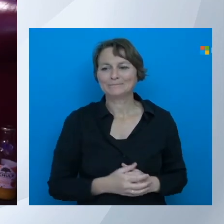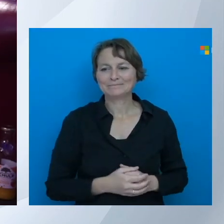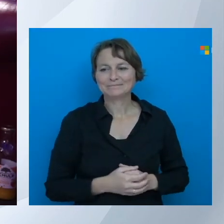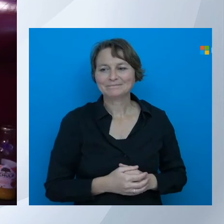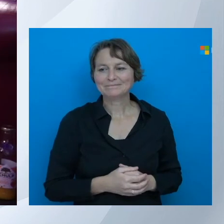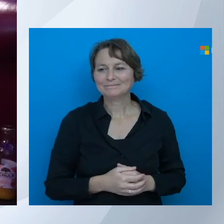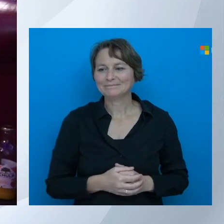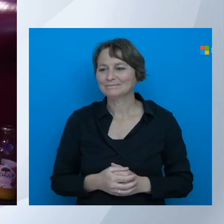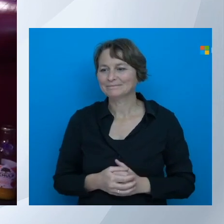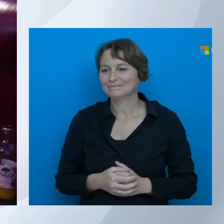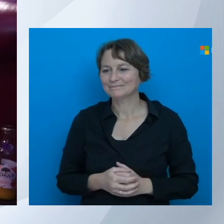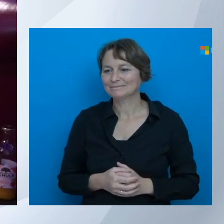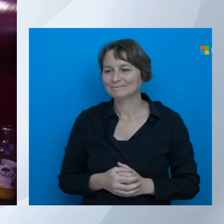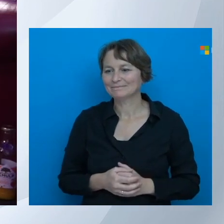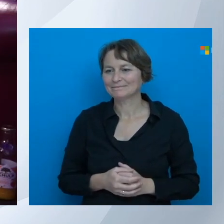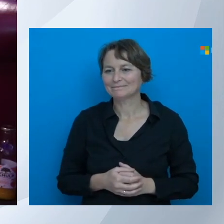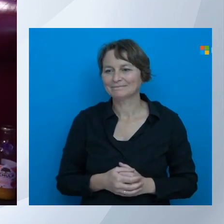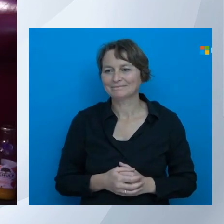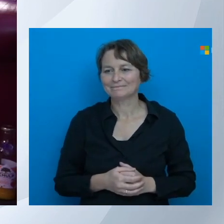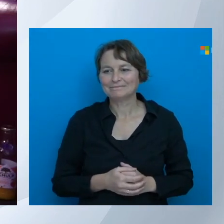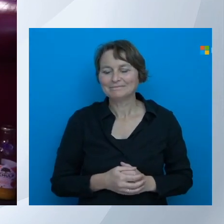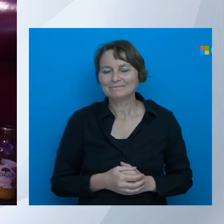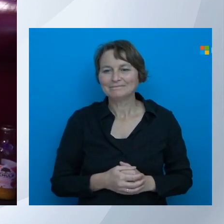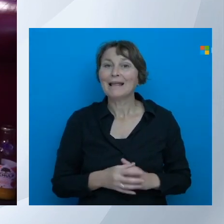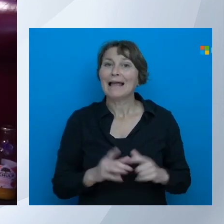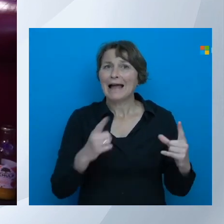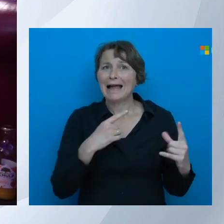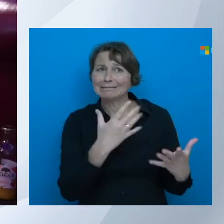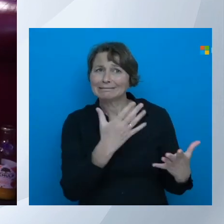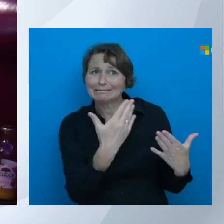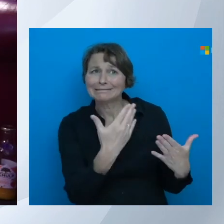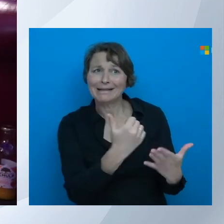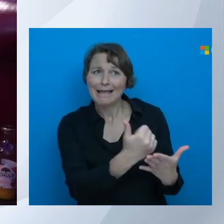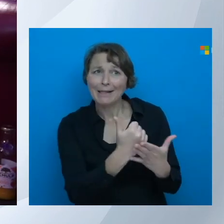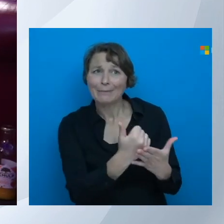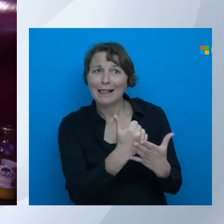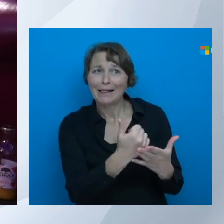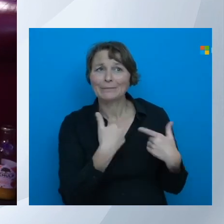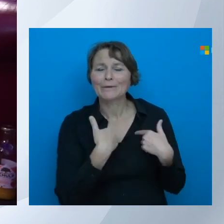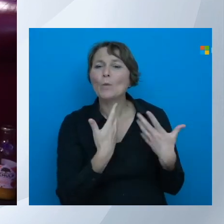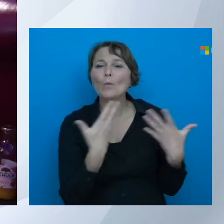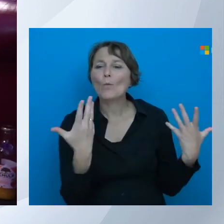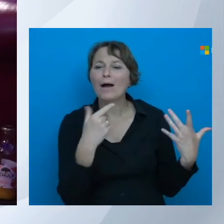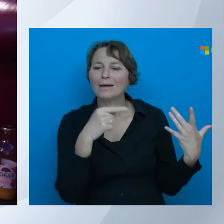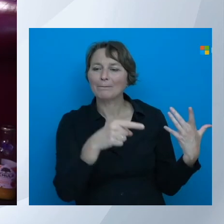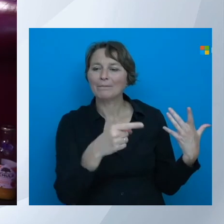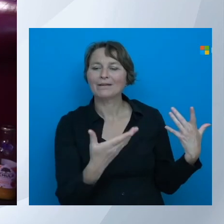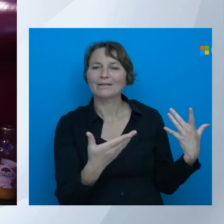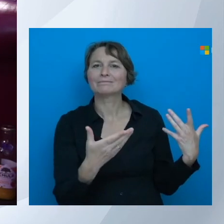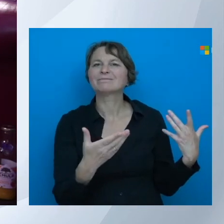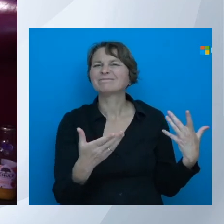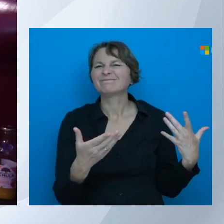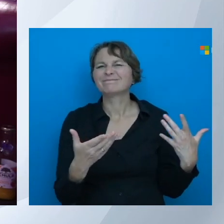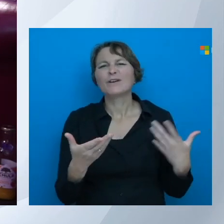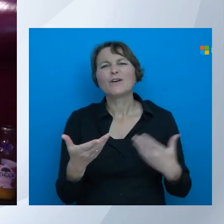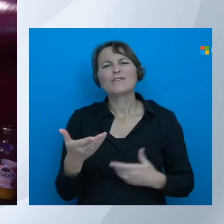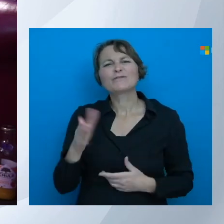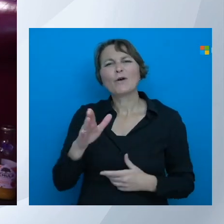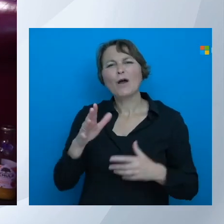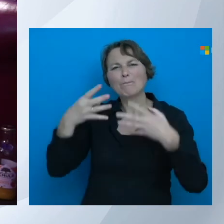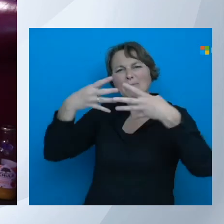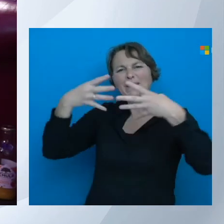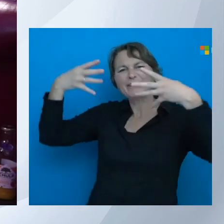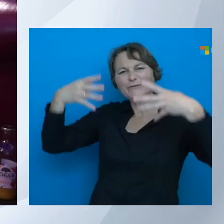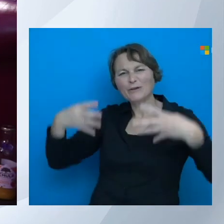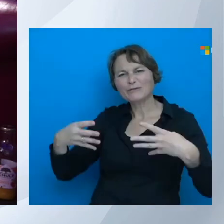because basically, coming from an infrastructure background, I'm the kind of girl that still basically